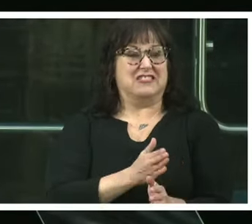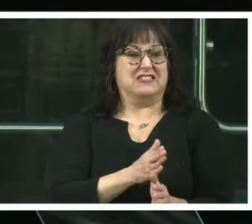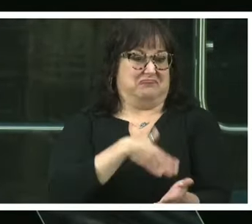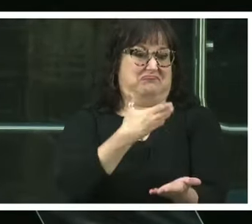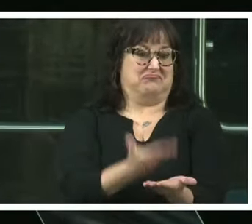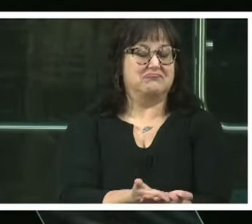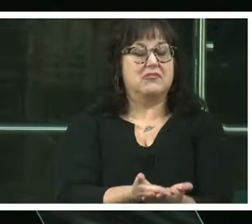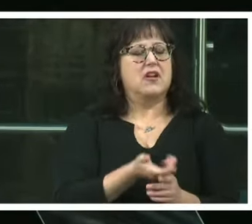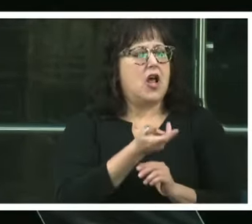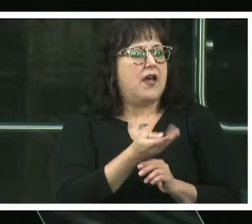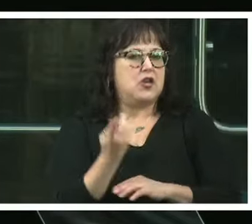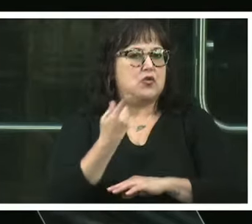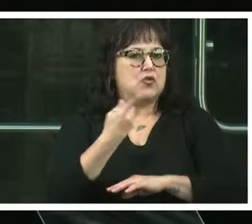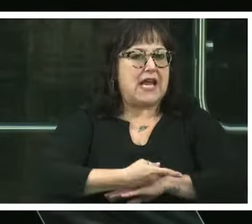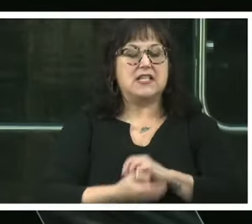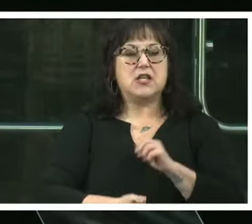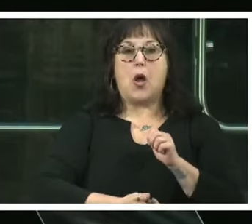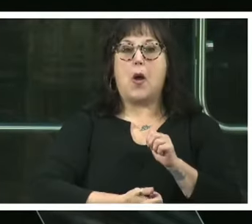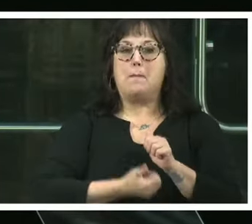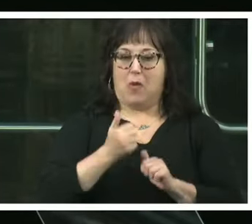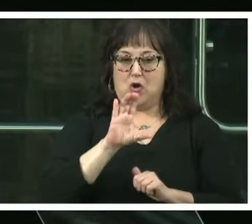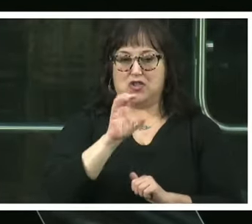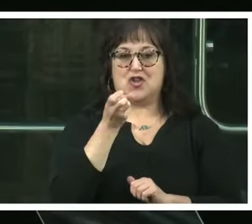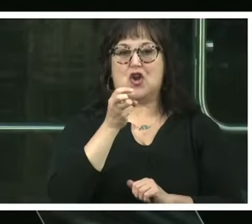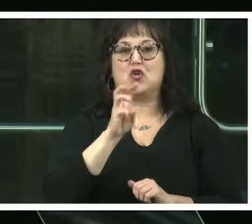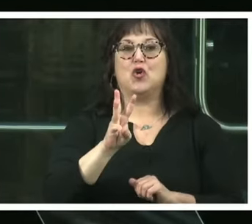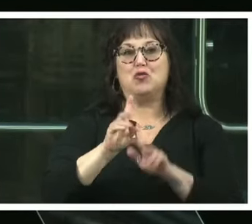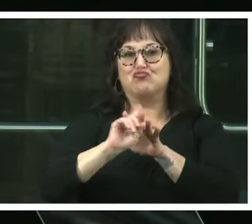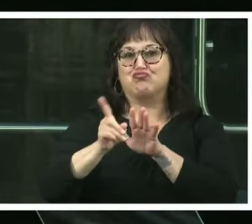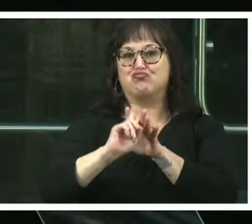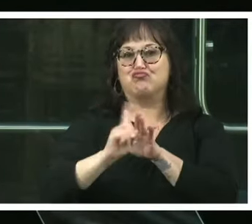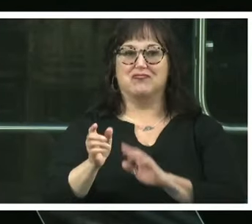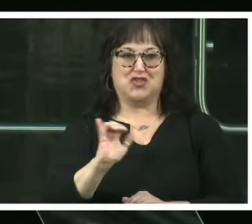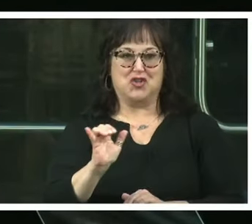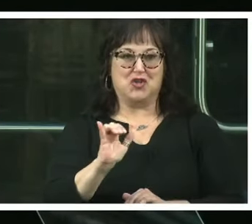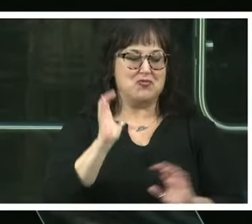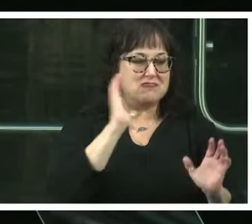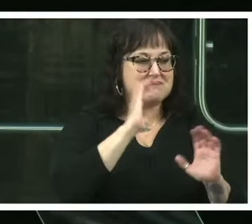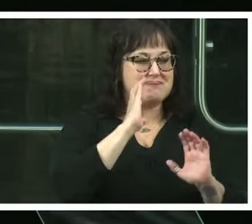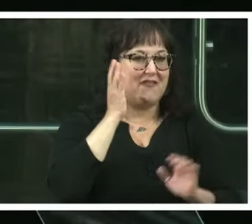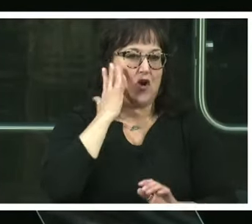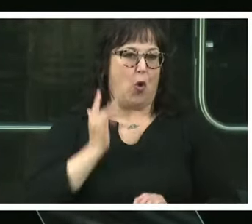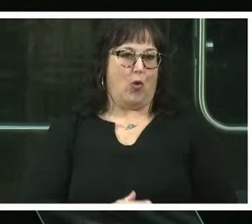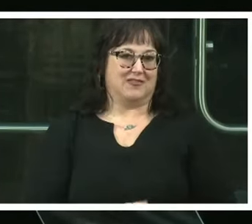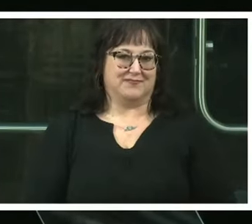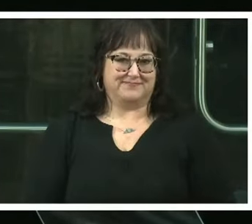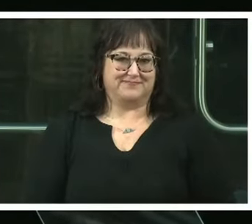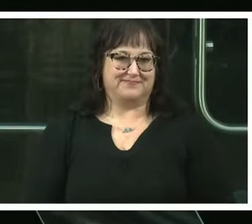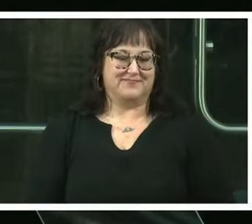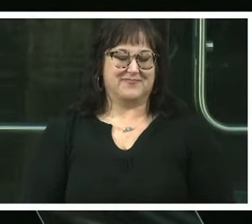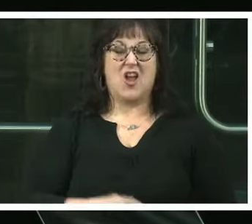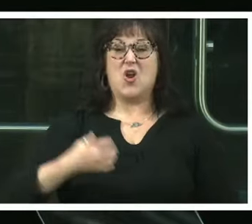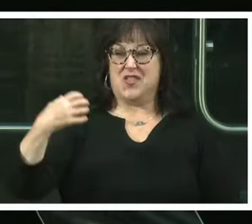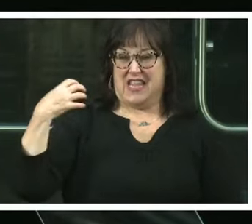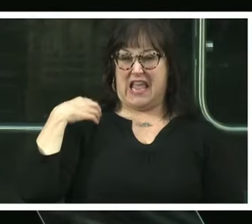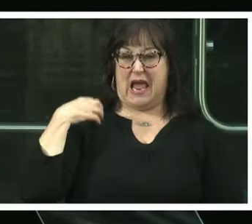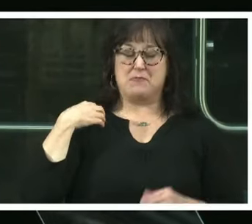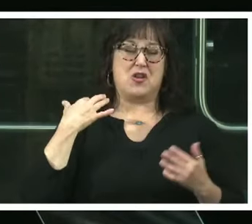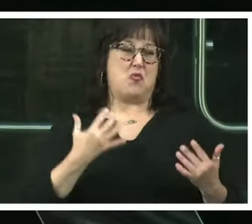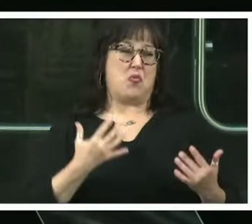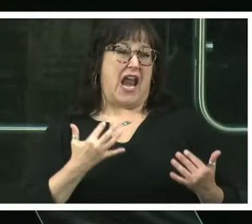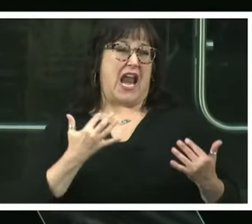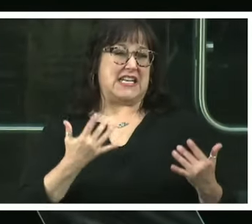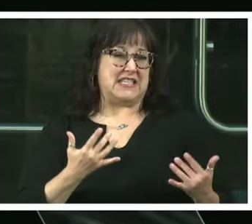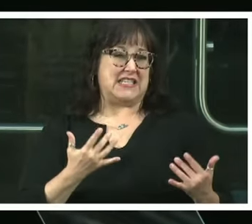days, most of the Niantic's crew abandoned her for the gold rush, too. So the captain waited for